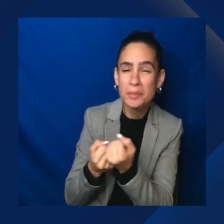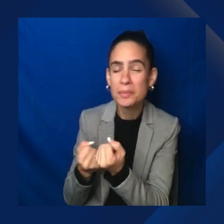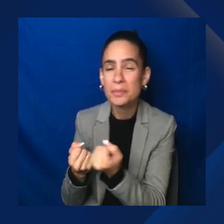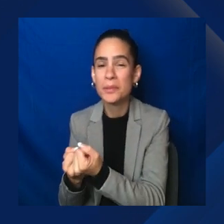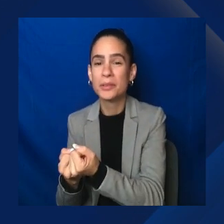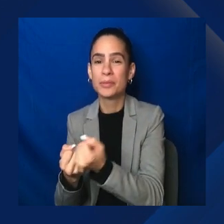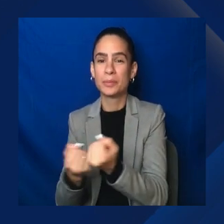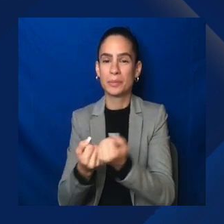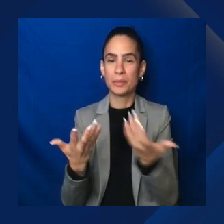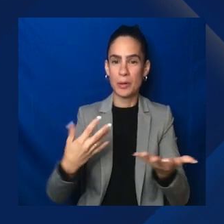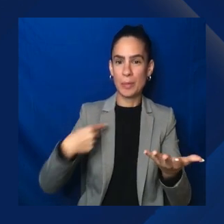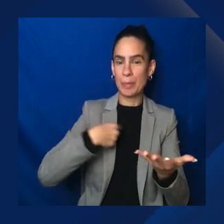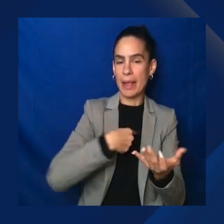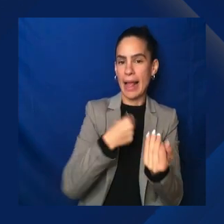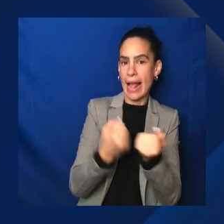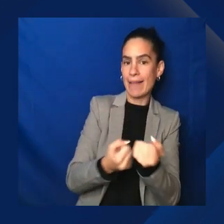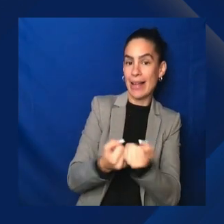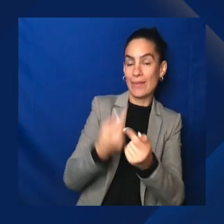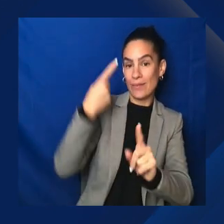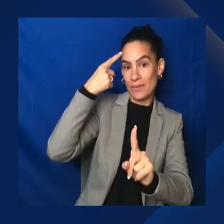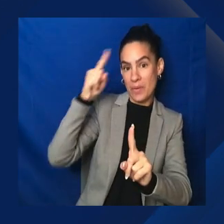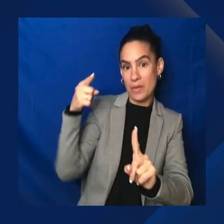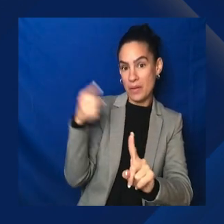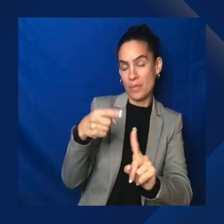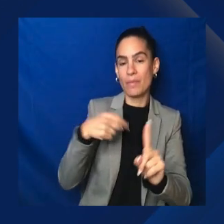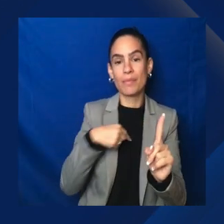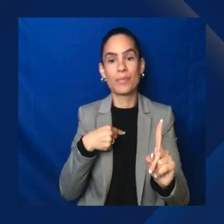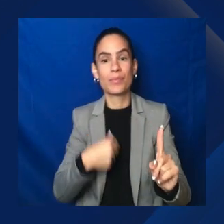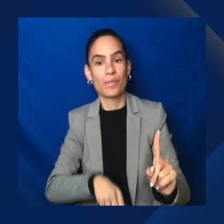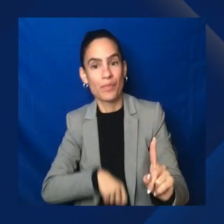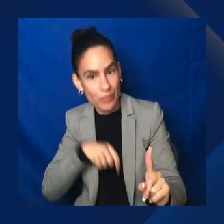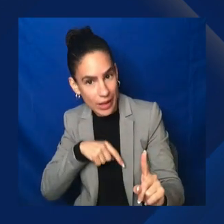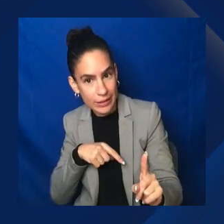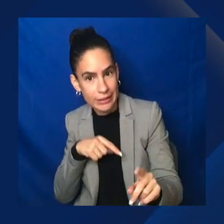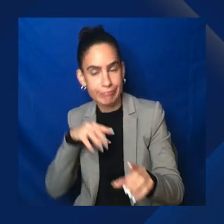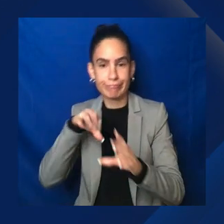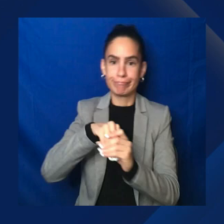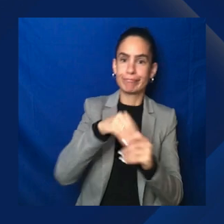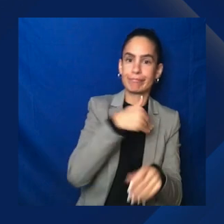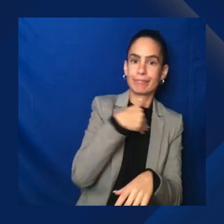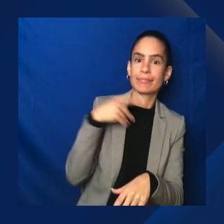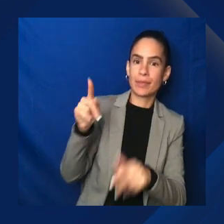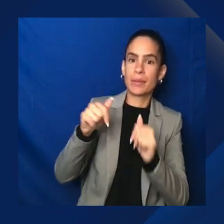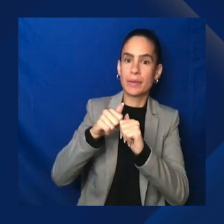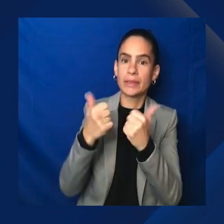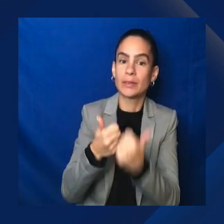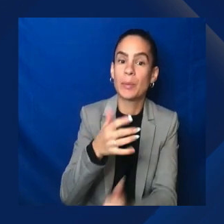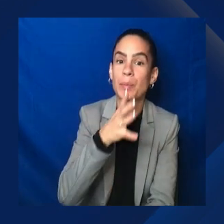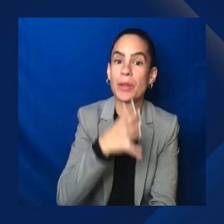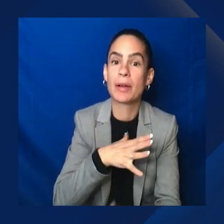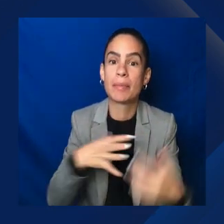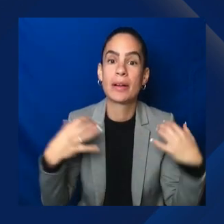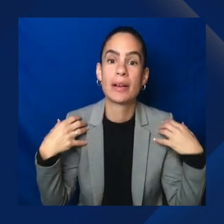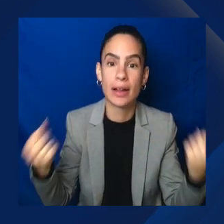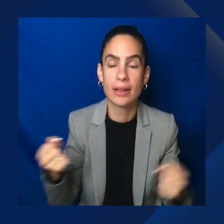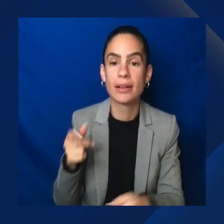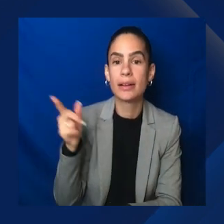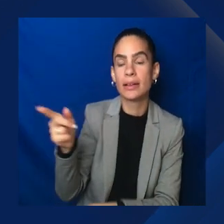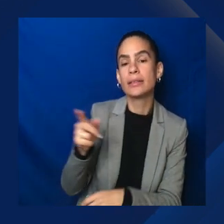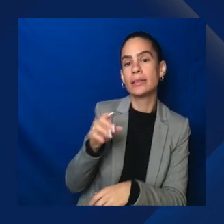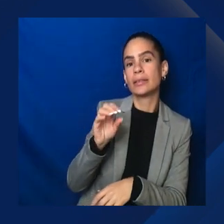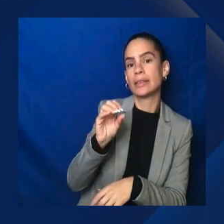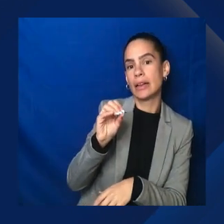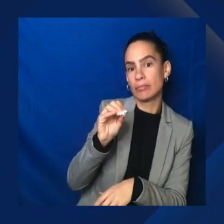very proud member of the Association of Women's Health, Obstetric and Neonatal Nurses, and